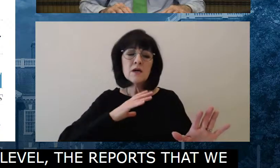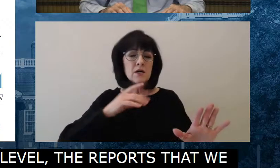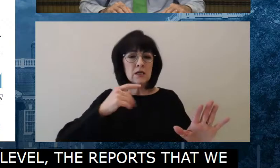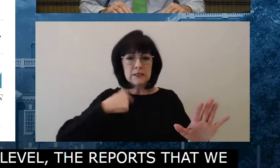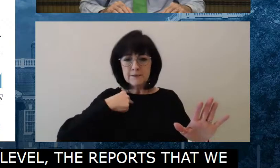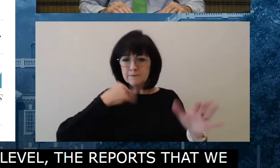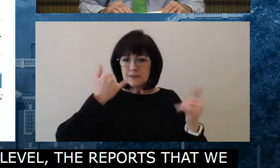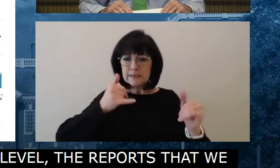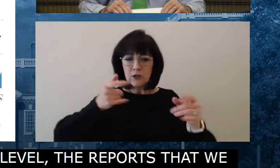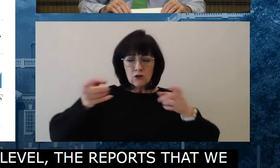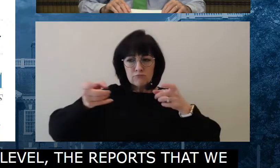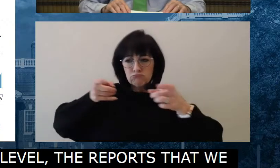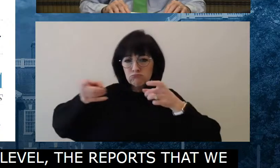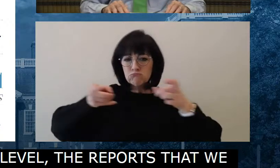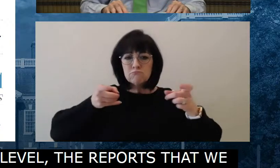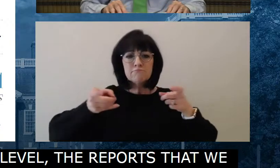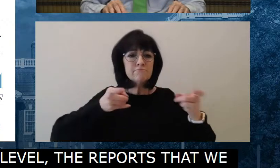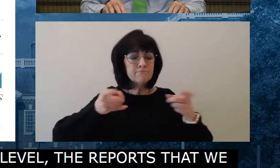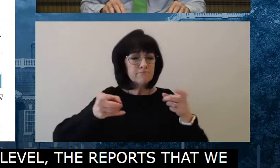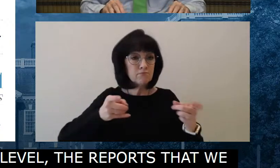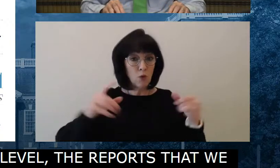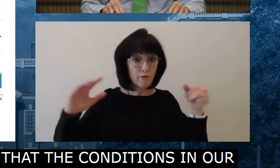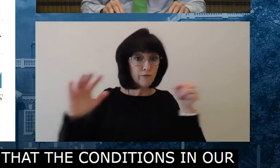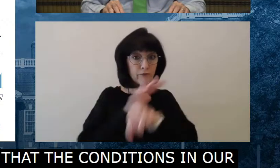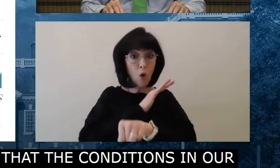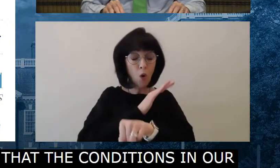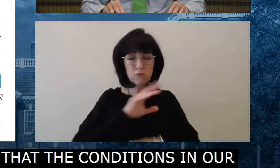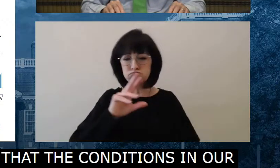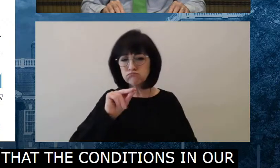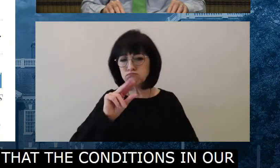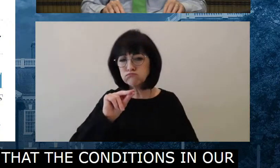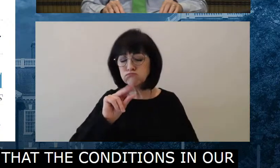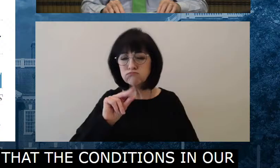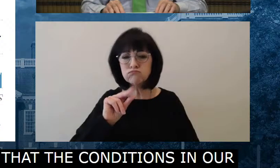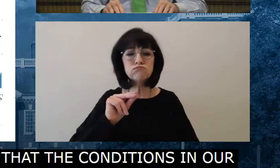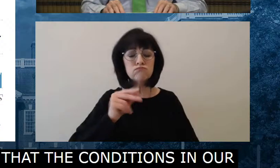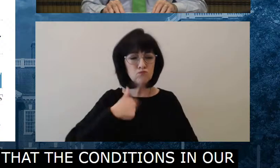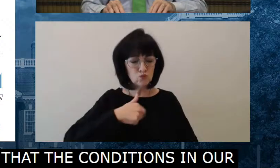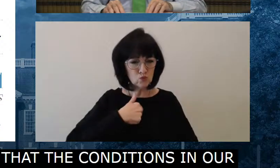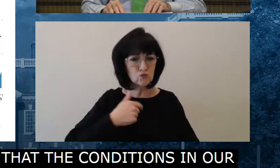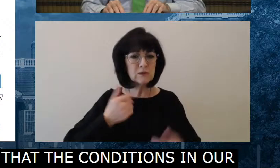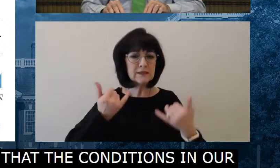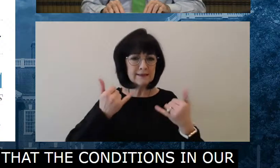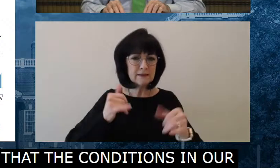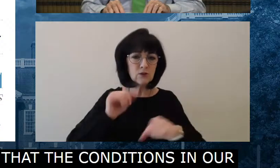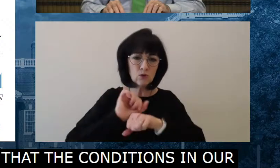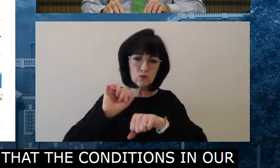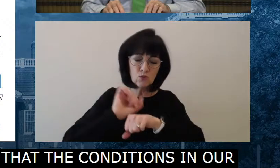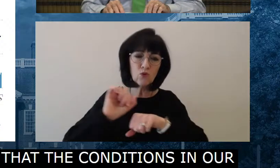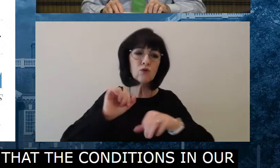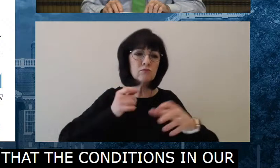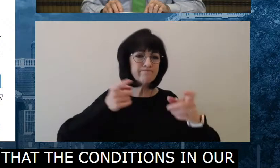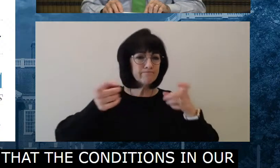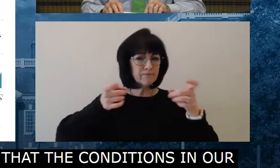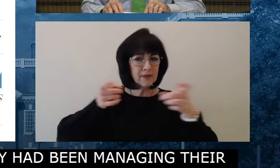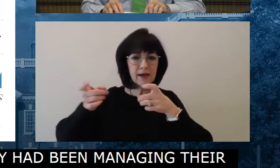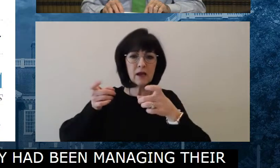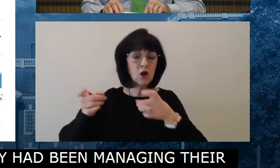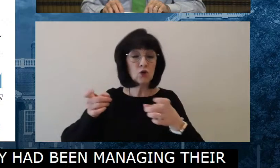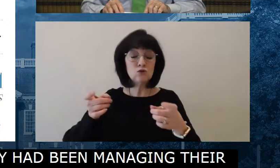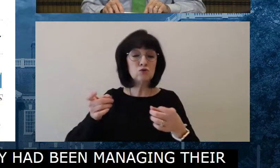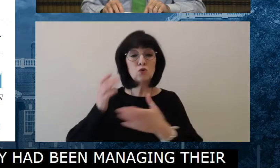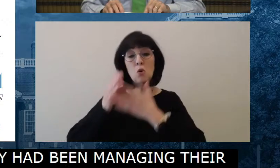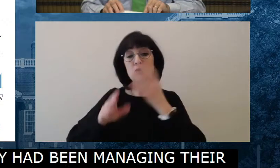managing their hospital census and the population there. We never were really in any trouble